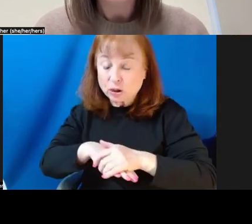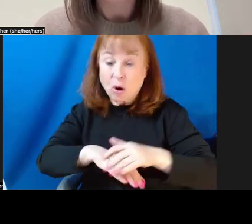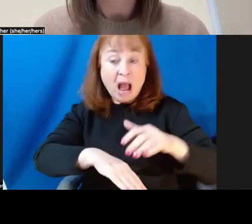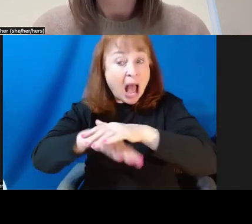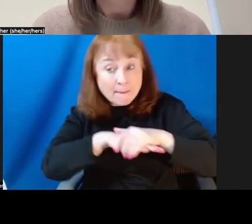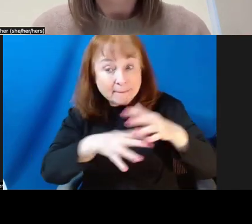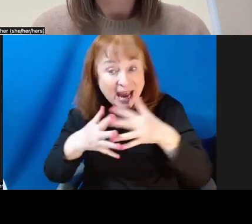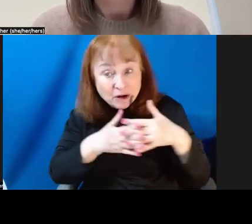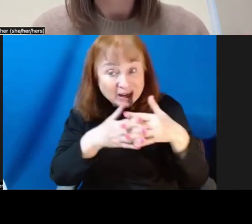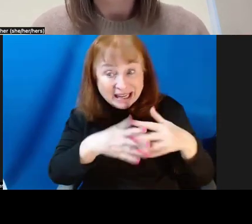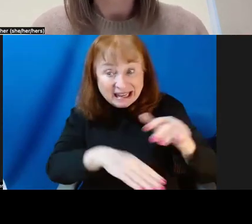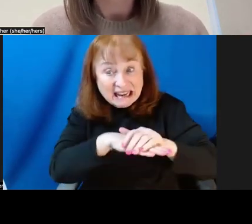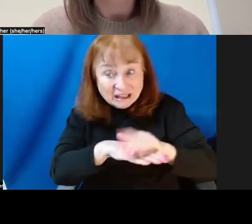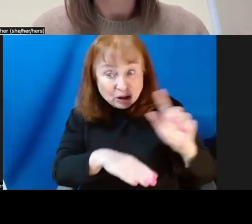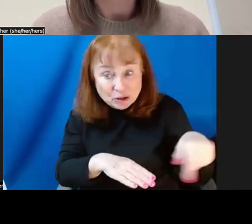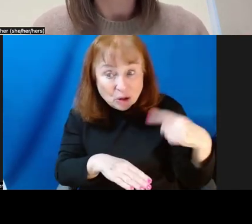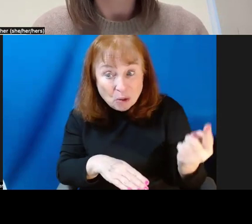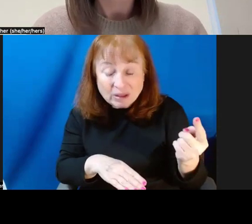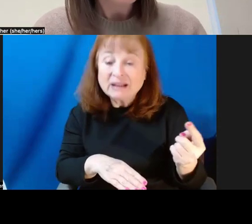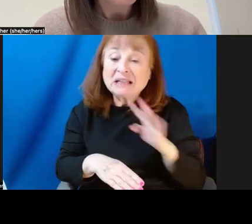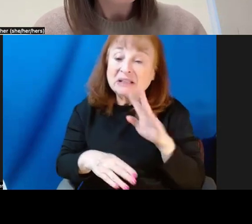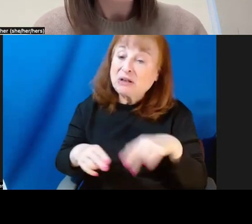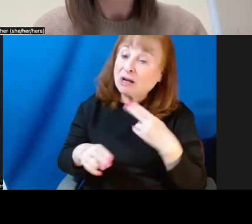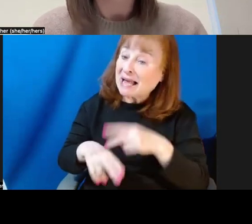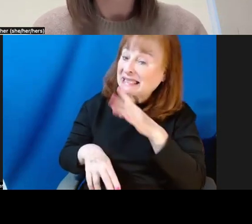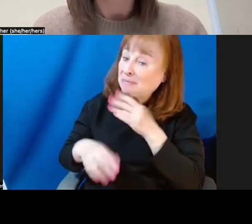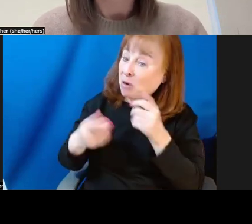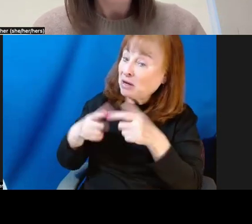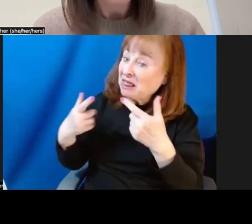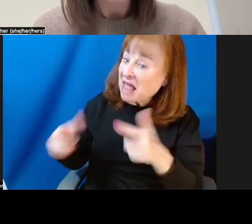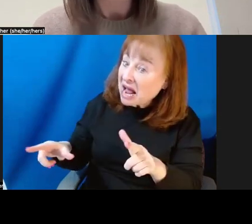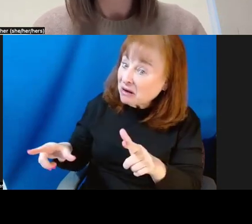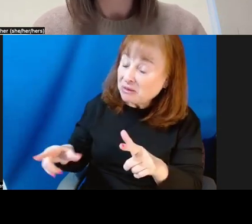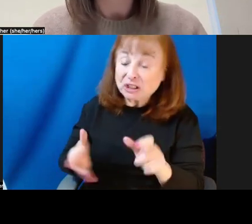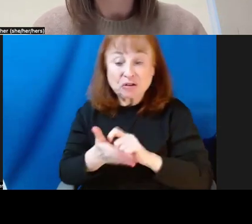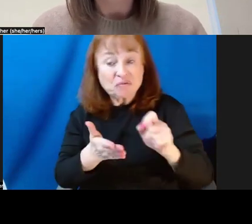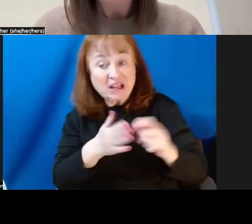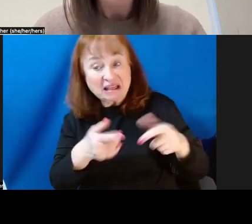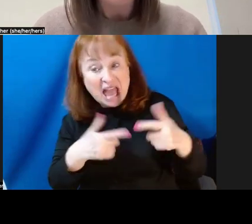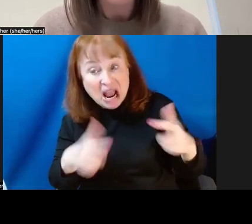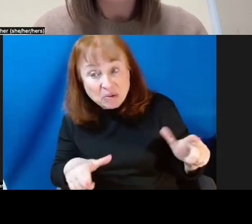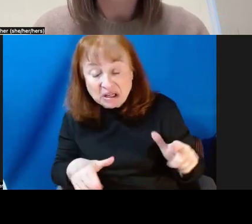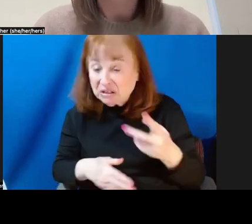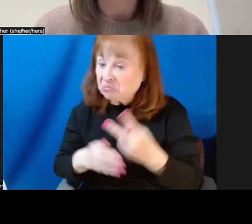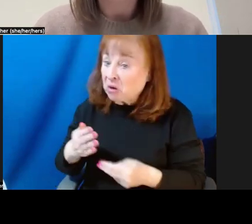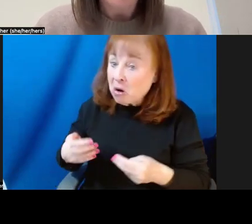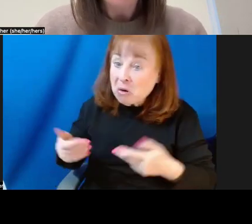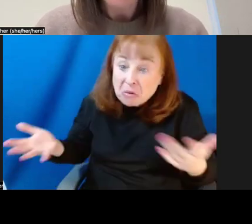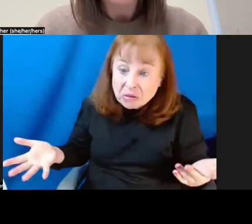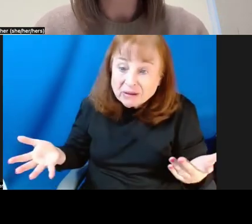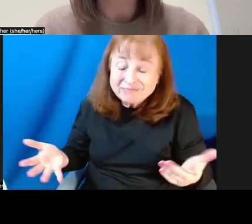English? Are we talking only about spoken language or written language or both? What